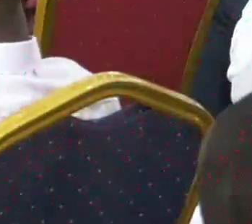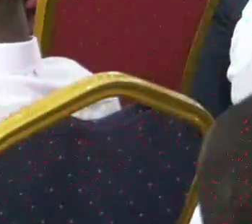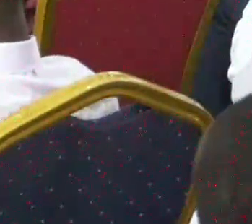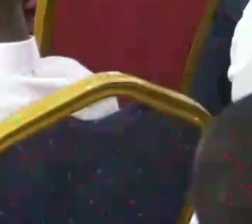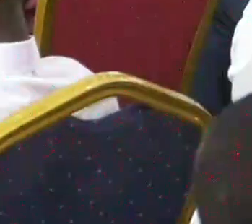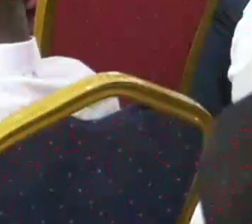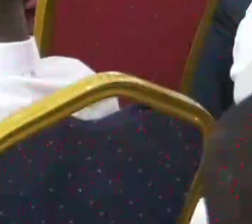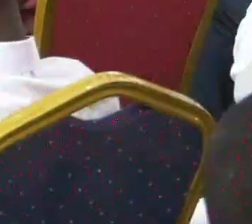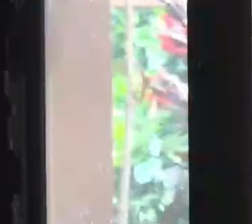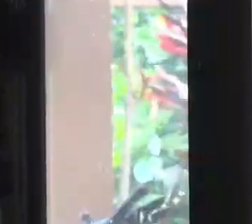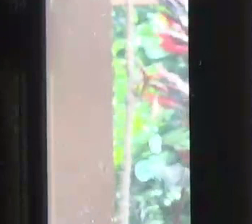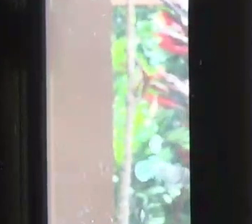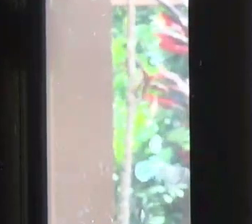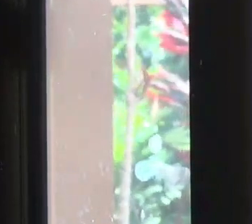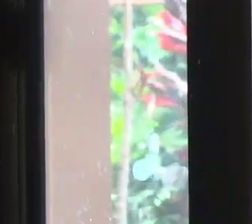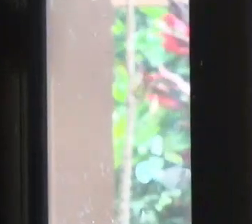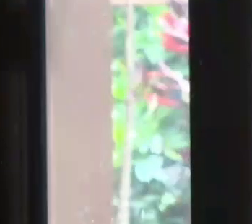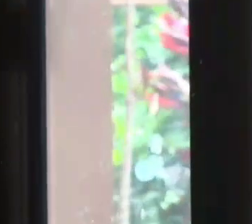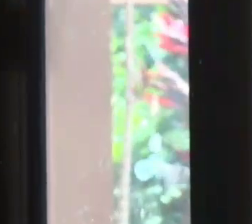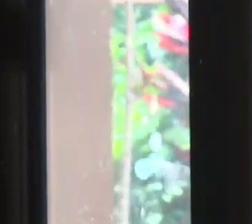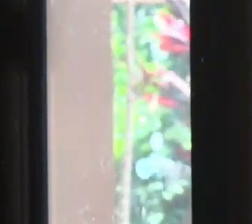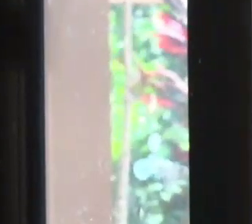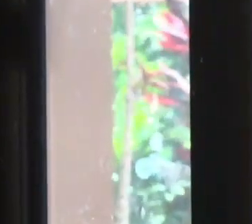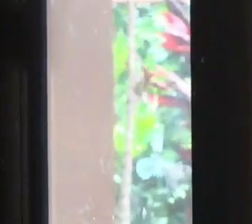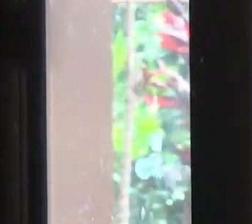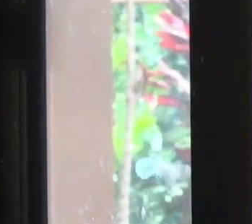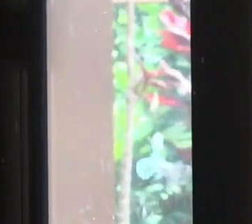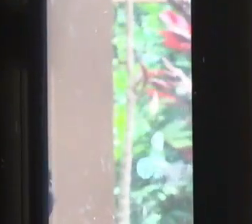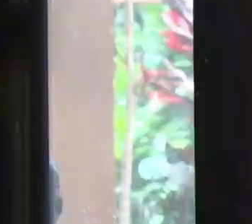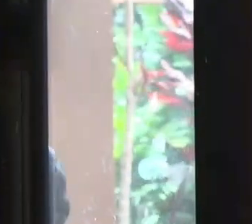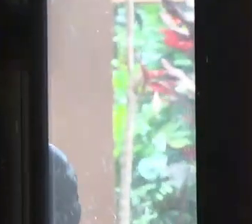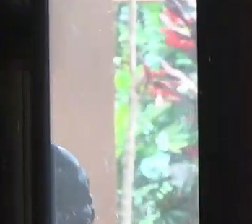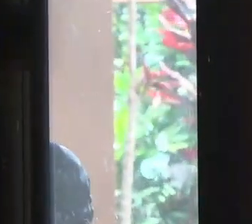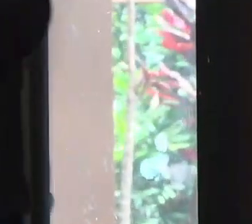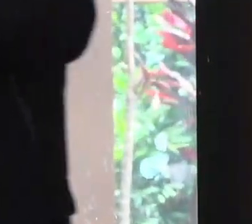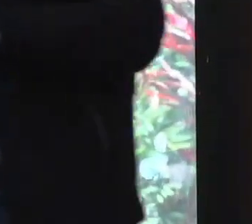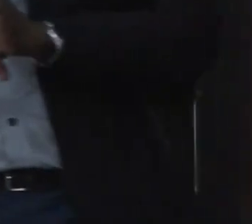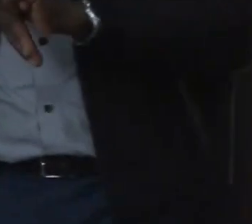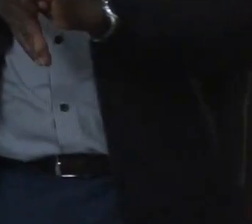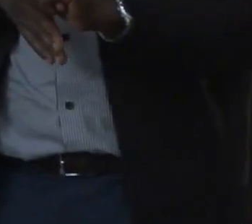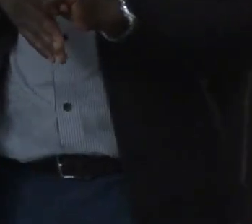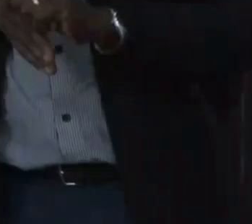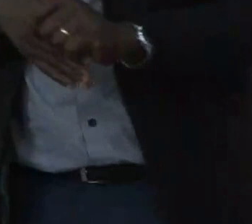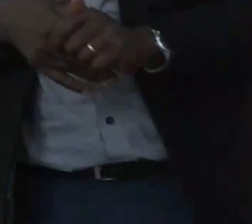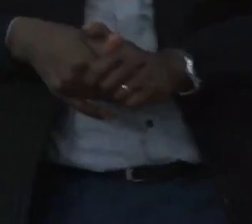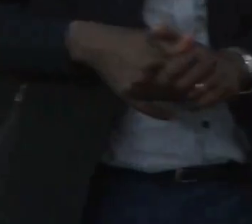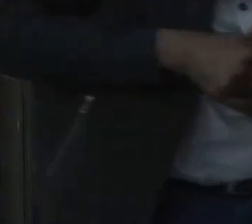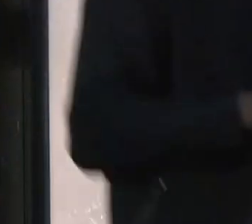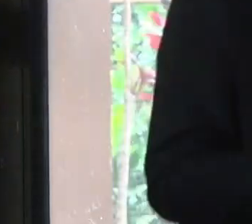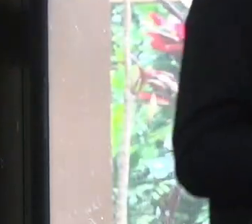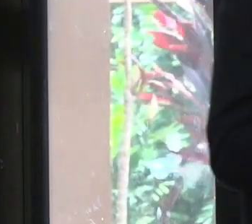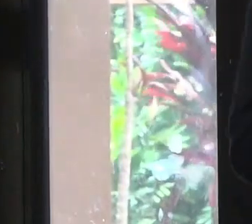job in close to 1 year, they haven't filed. Can you be able to explain around that? They got a